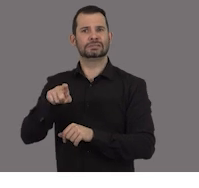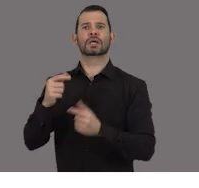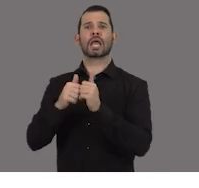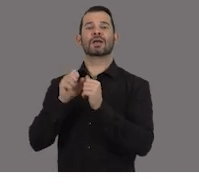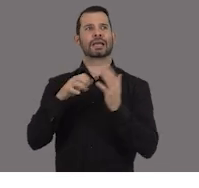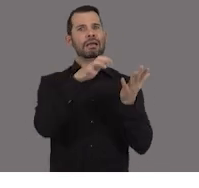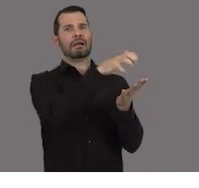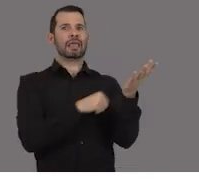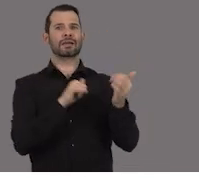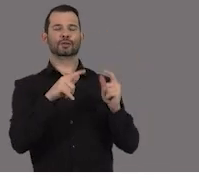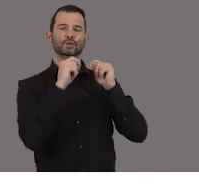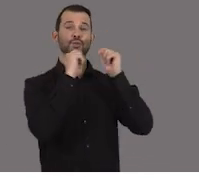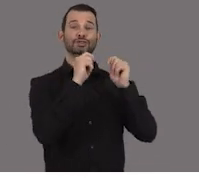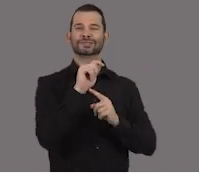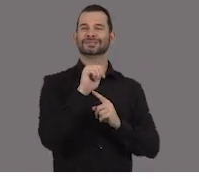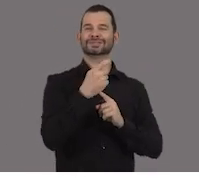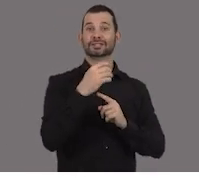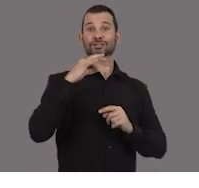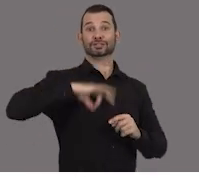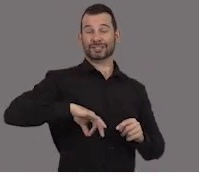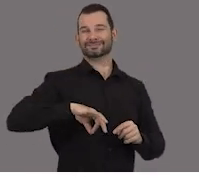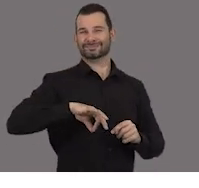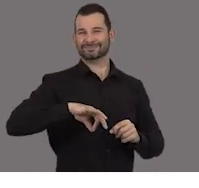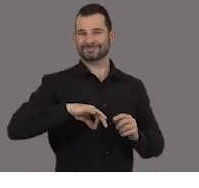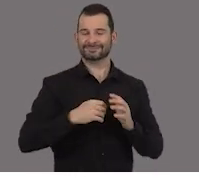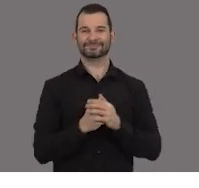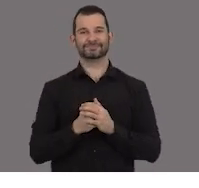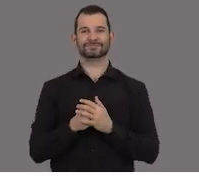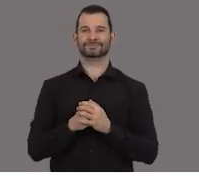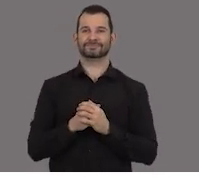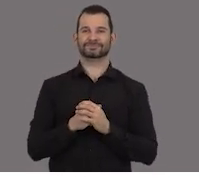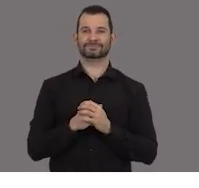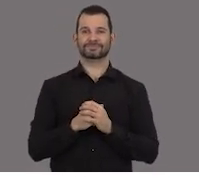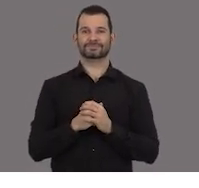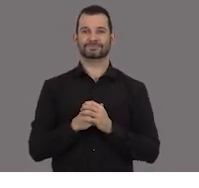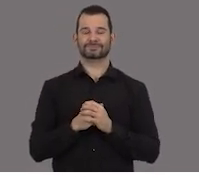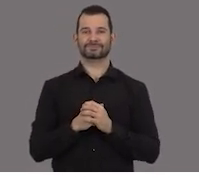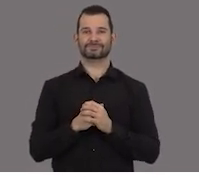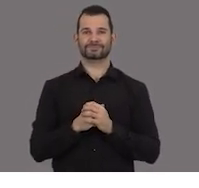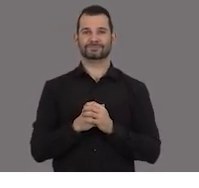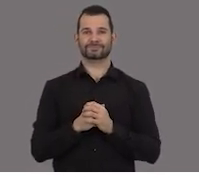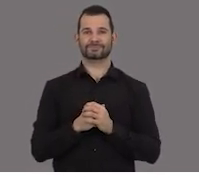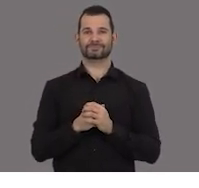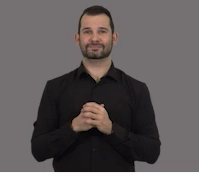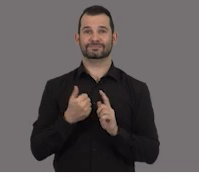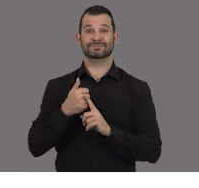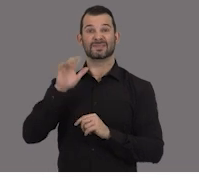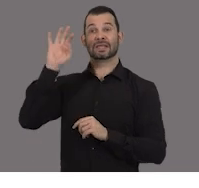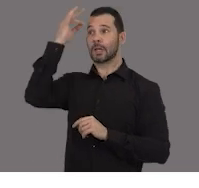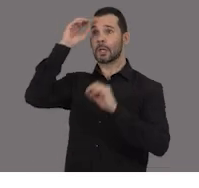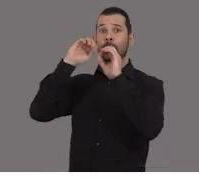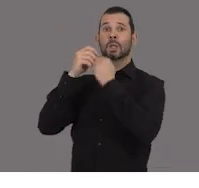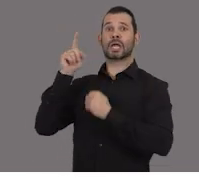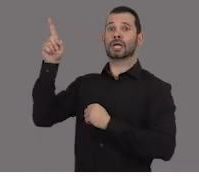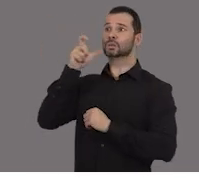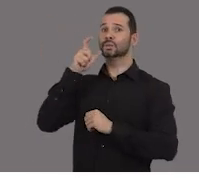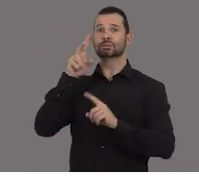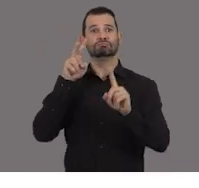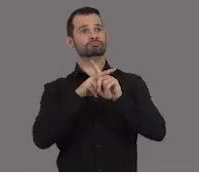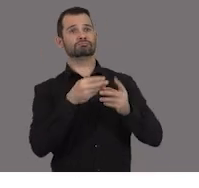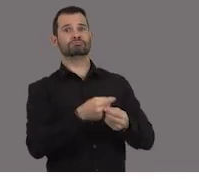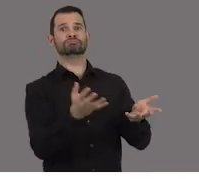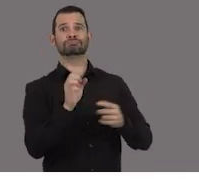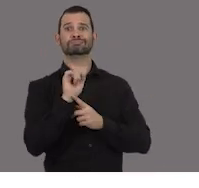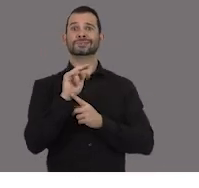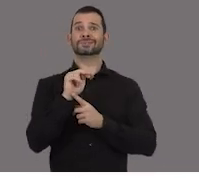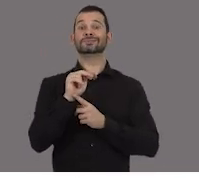T2202 Tuition and Enrollment Certificate, which you will need to claim the tuition tax credit.